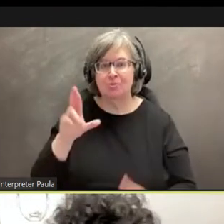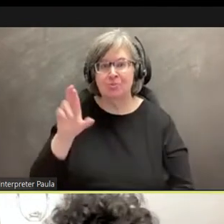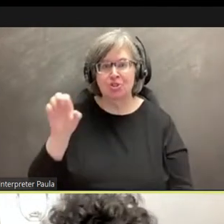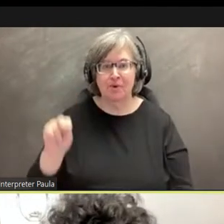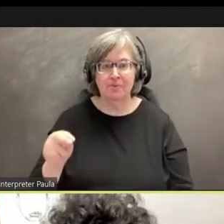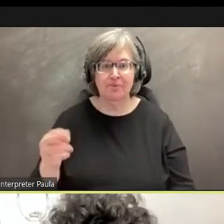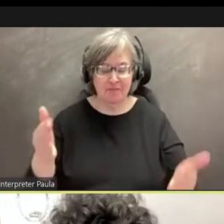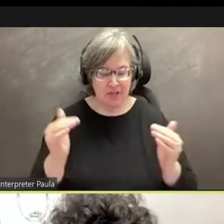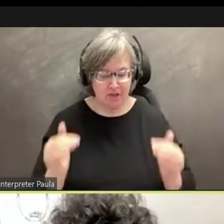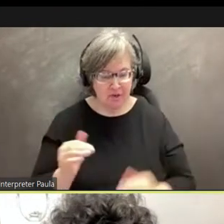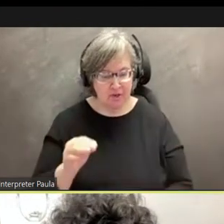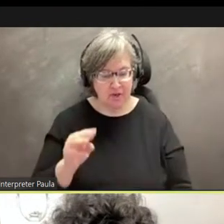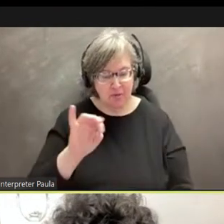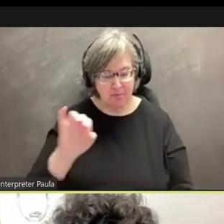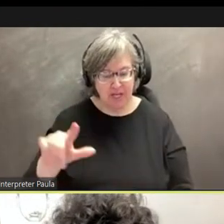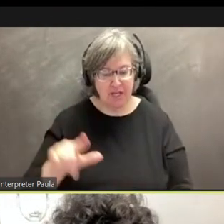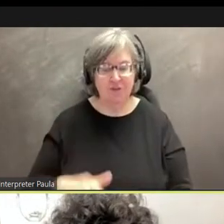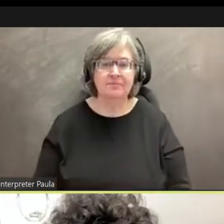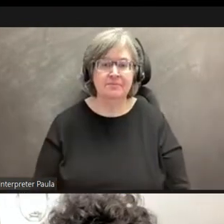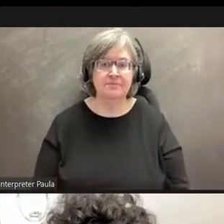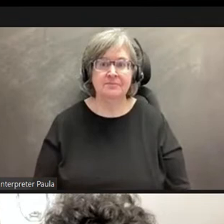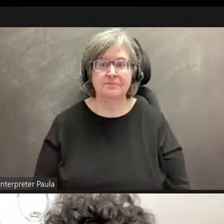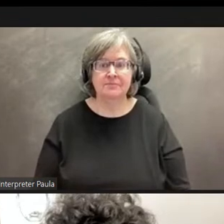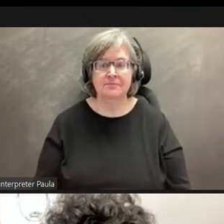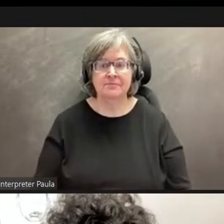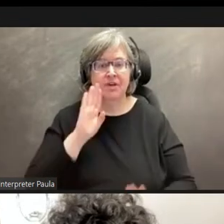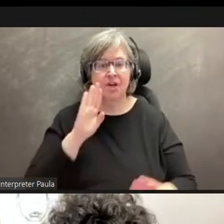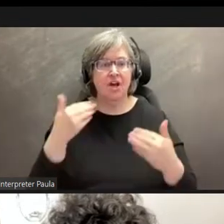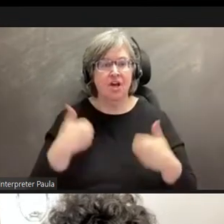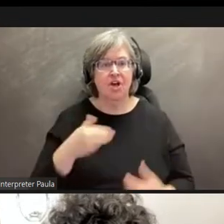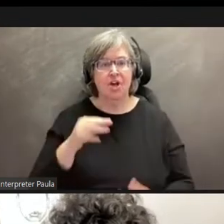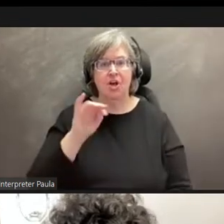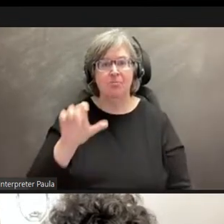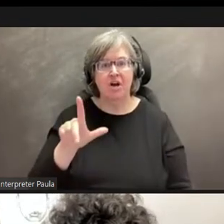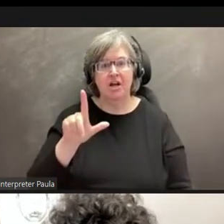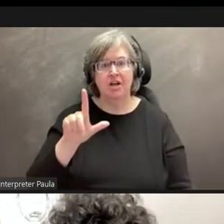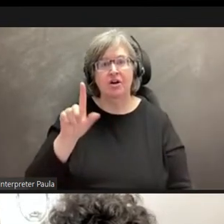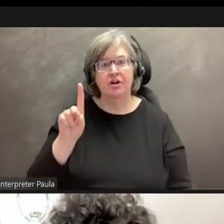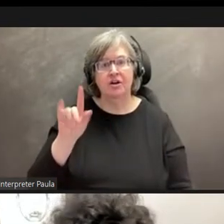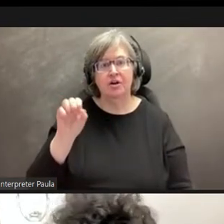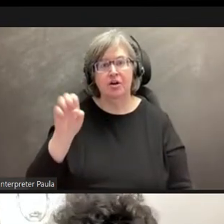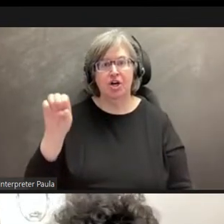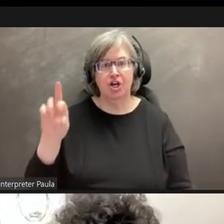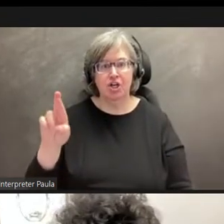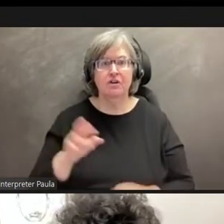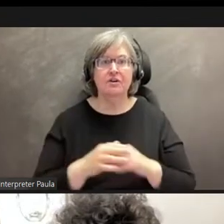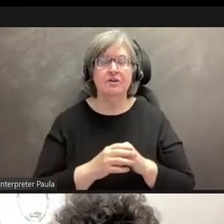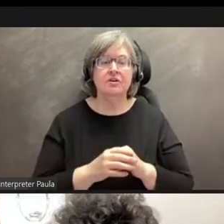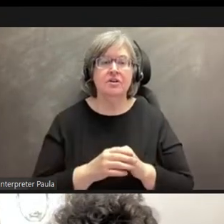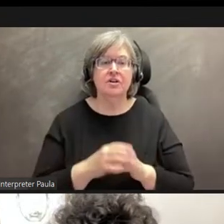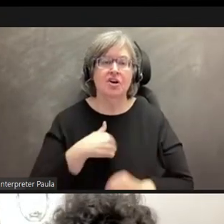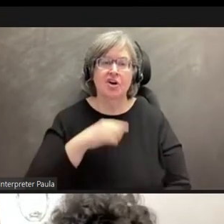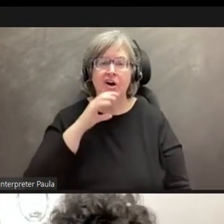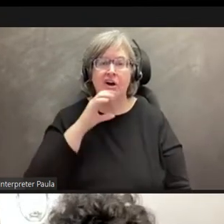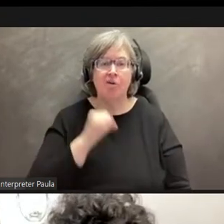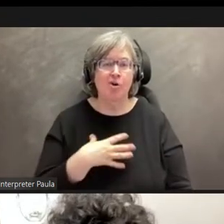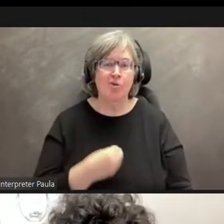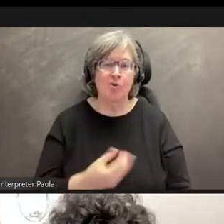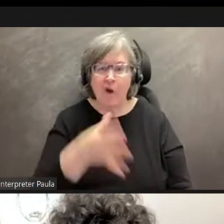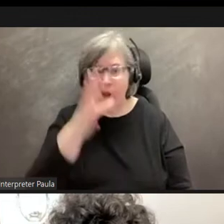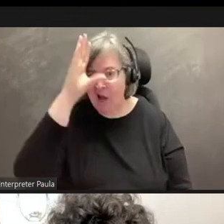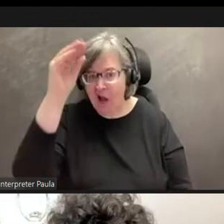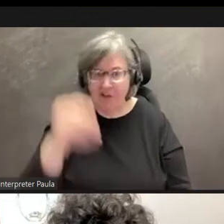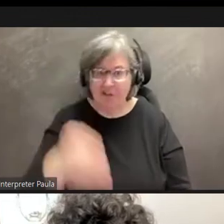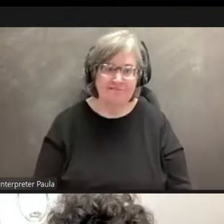And next we have Michael. Hey, this is Michael Kaiser, and I am an old white guy